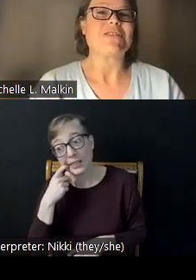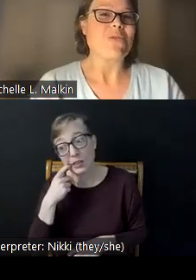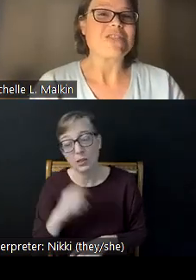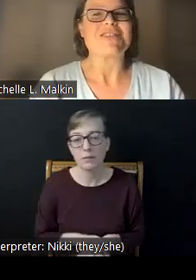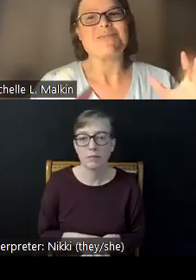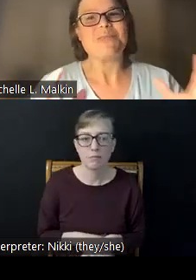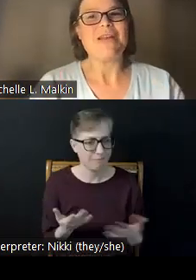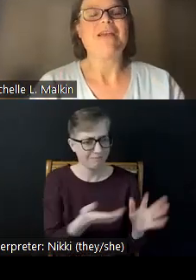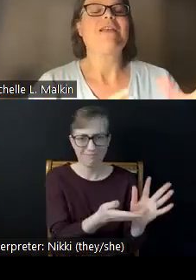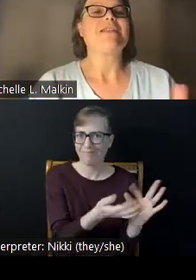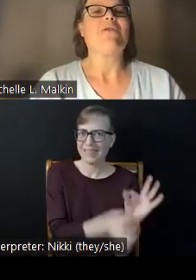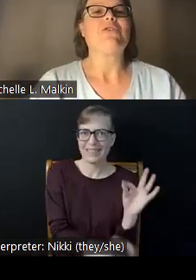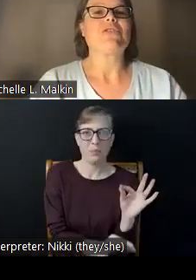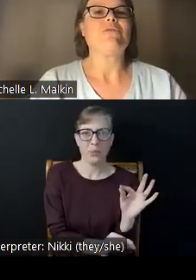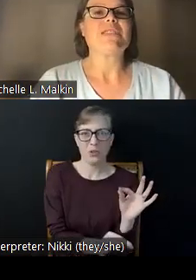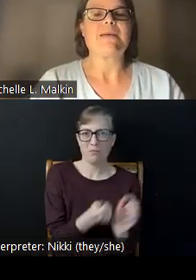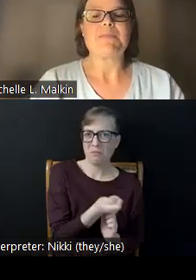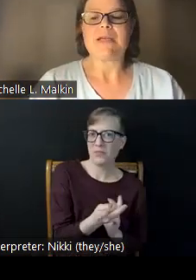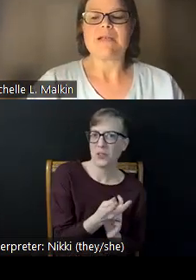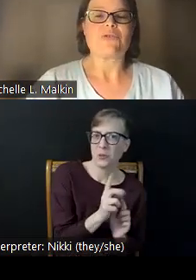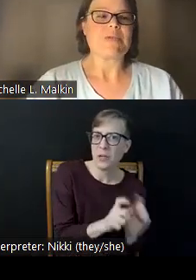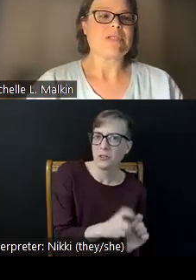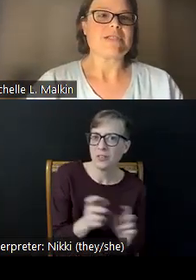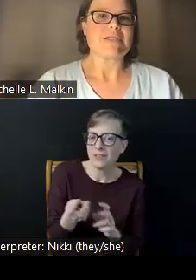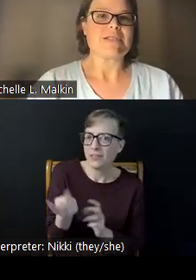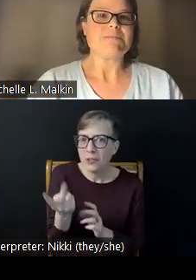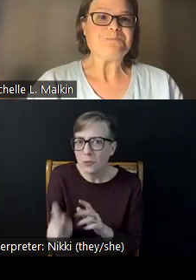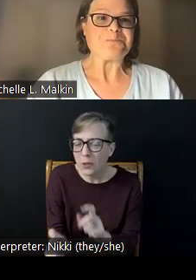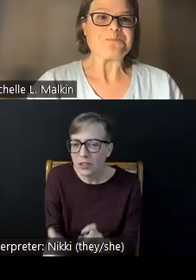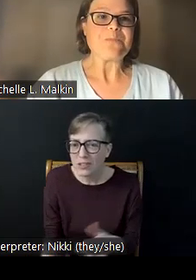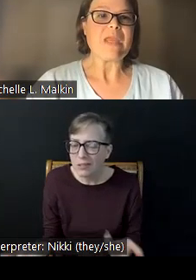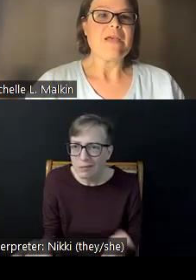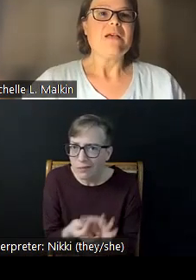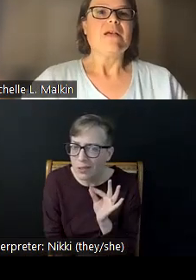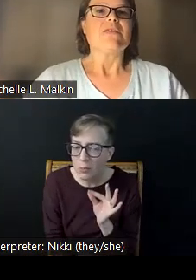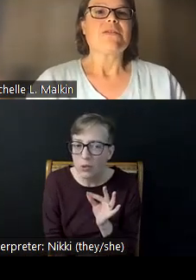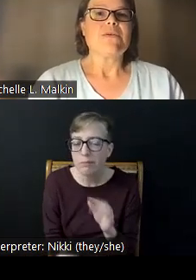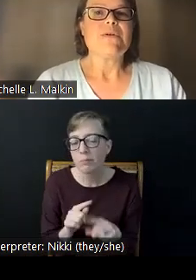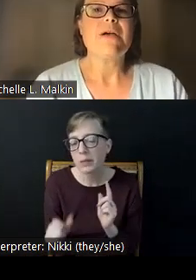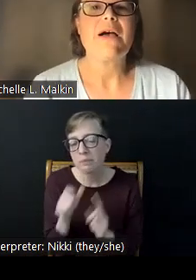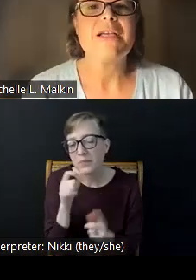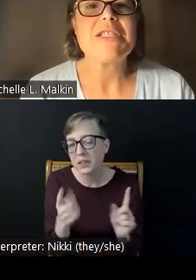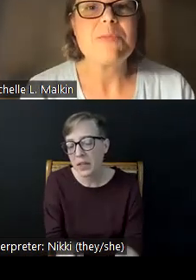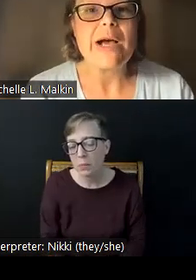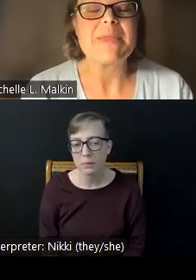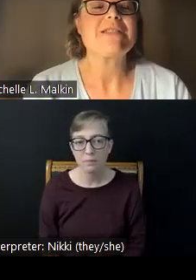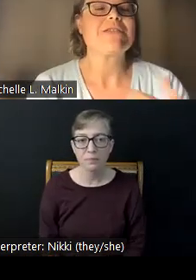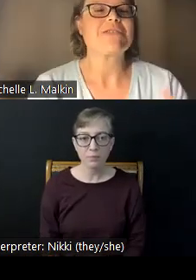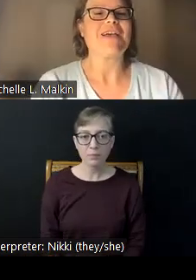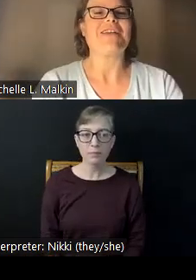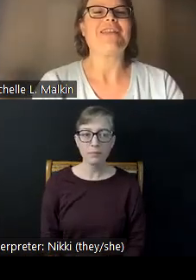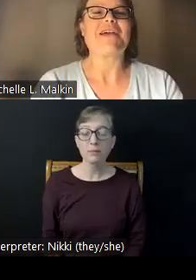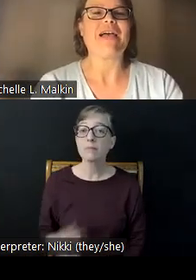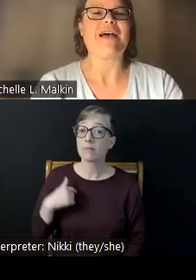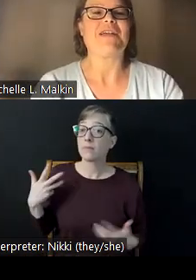few questions? But that's not usually what's happening in the criminal justice system. So I did promise